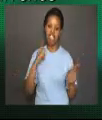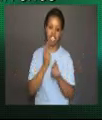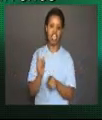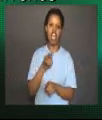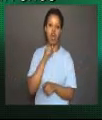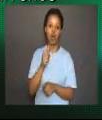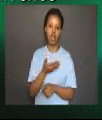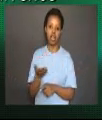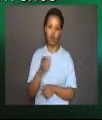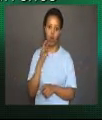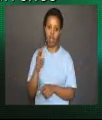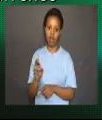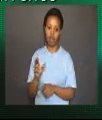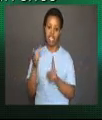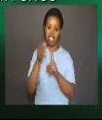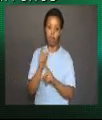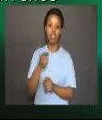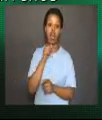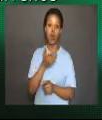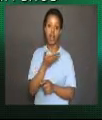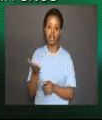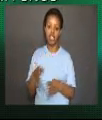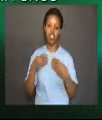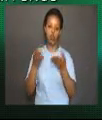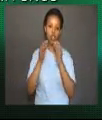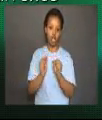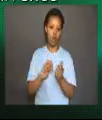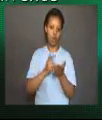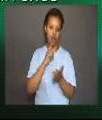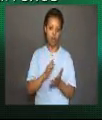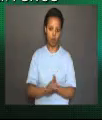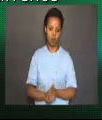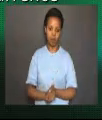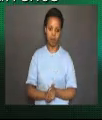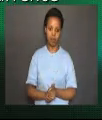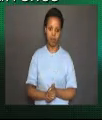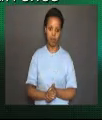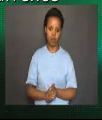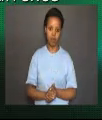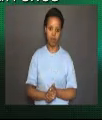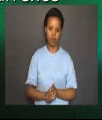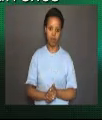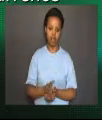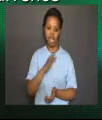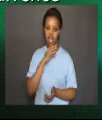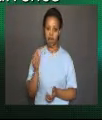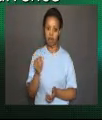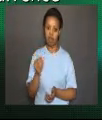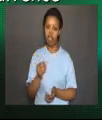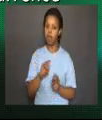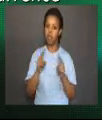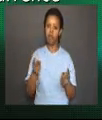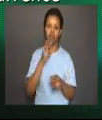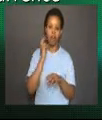and unreliable information would be spread. It is challenging